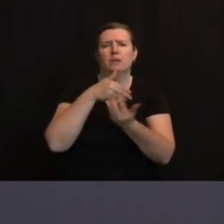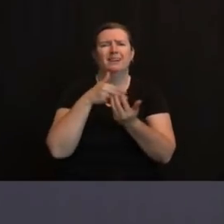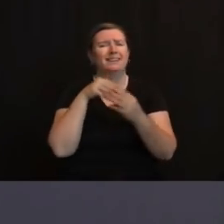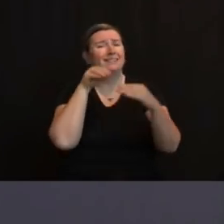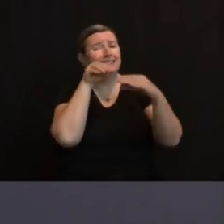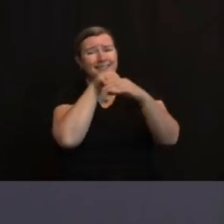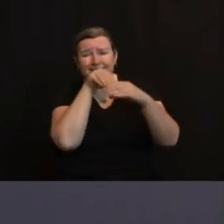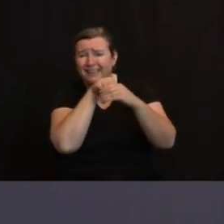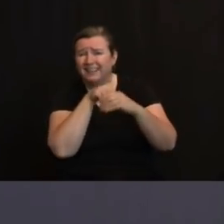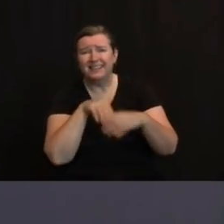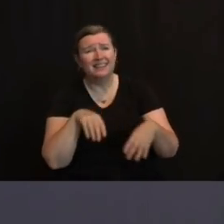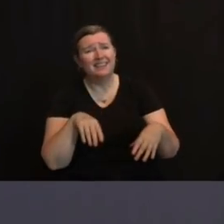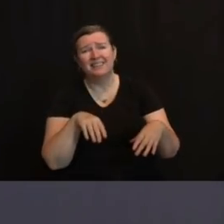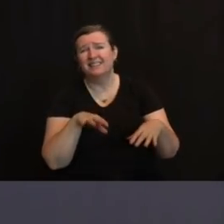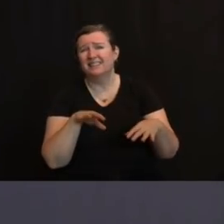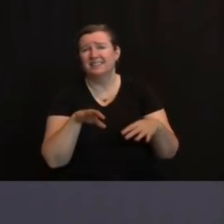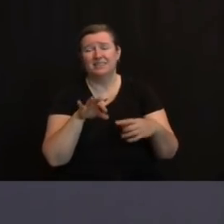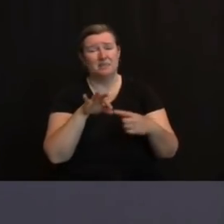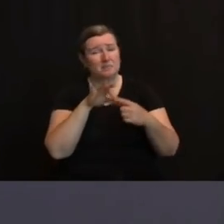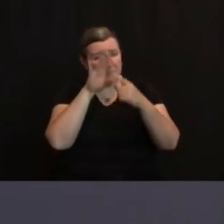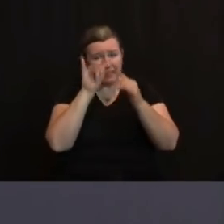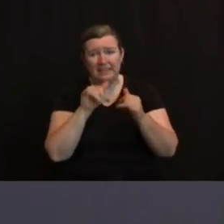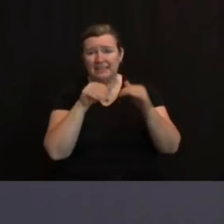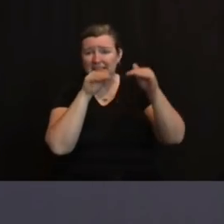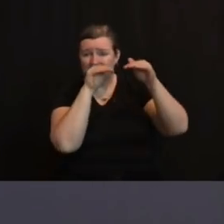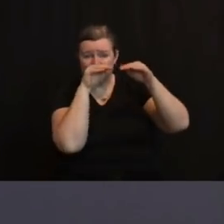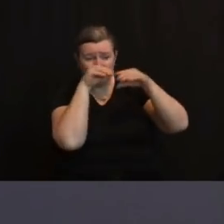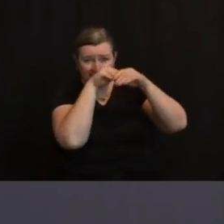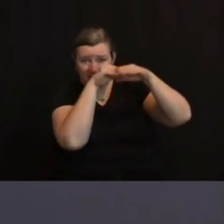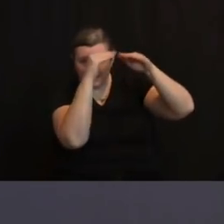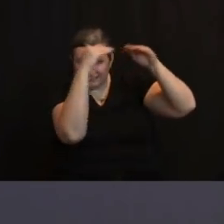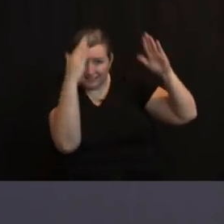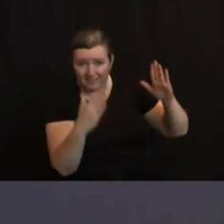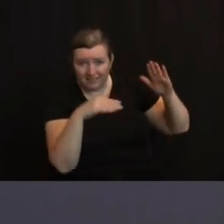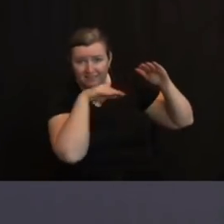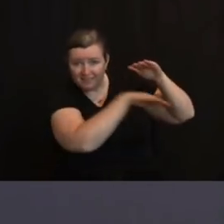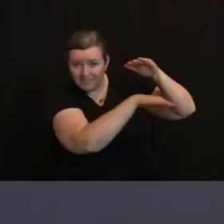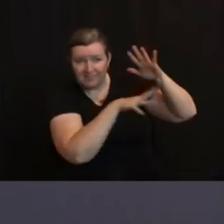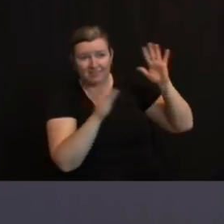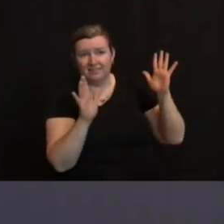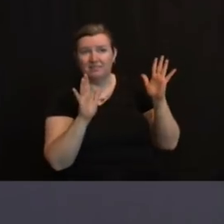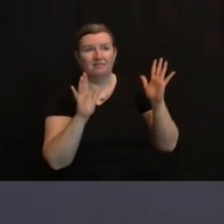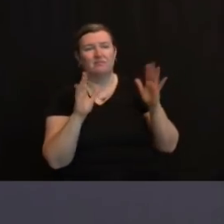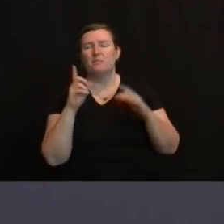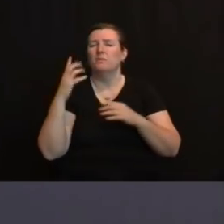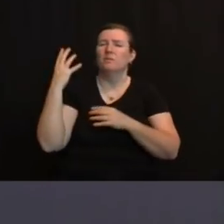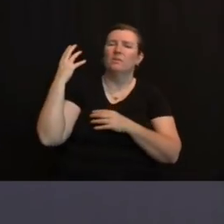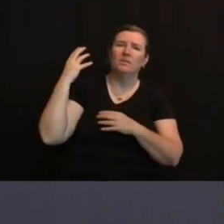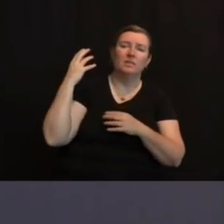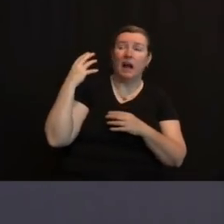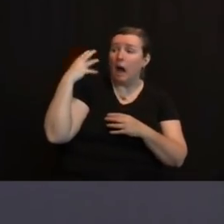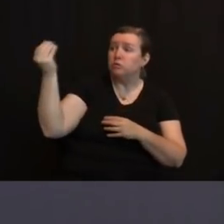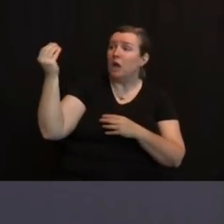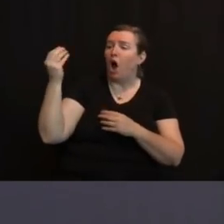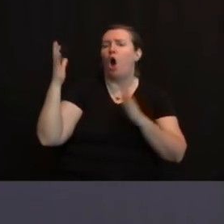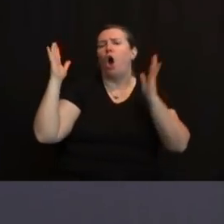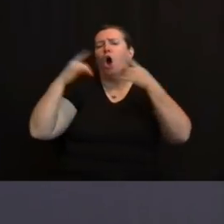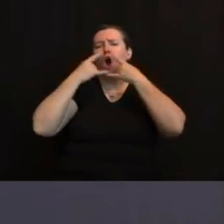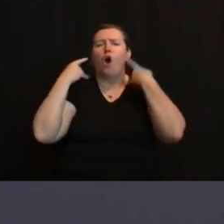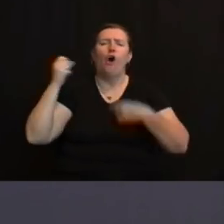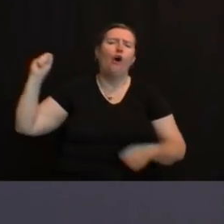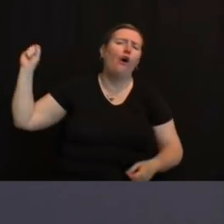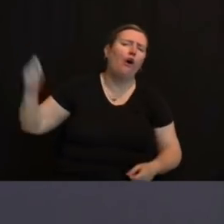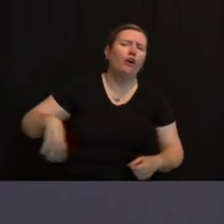in, especially, so I'm not saying you can let your hair down completely if you're outside, and I know Judy and Ed would agree with that, but if